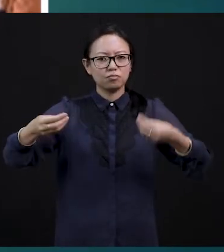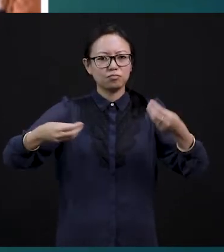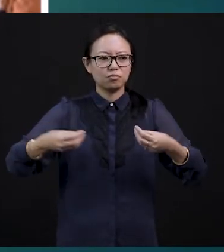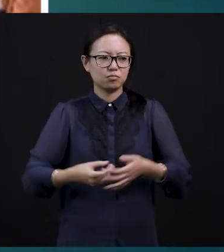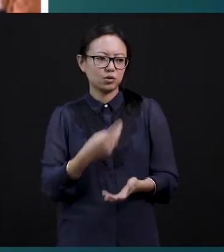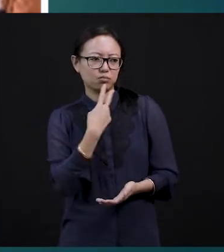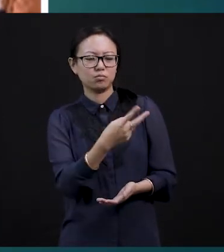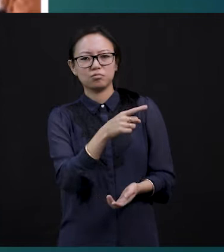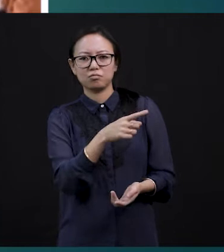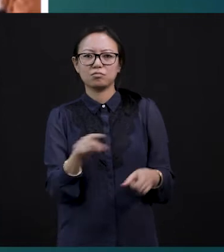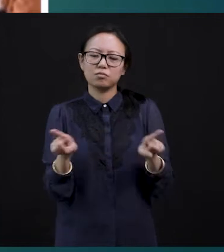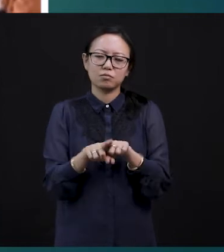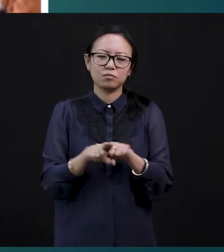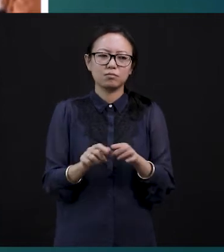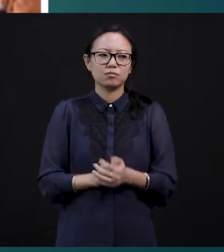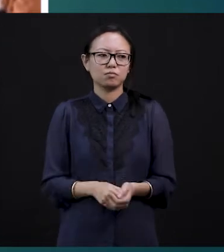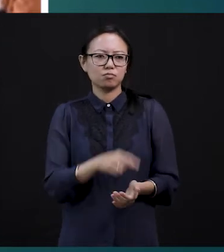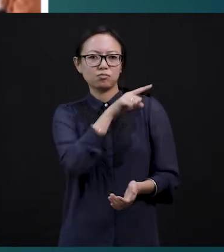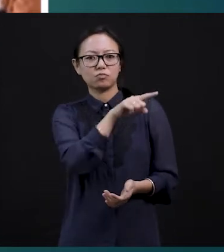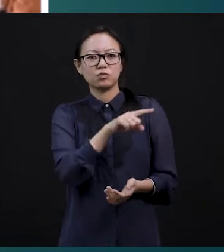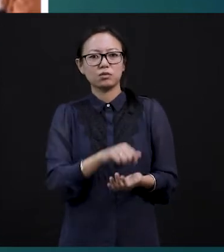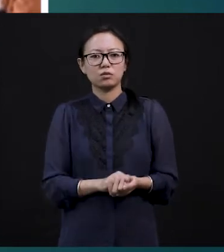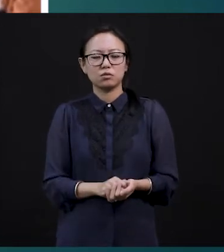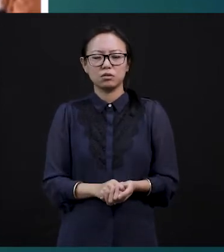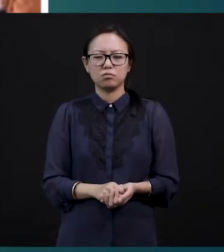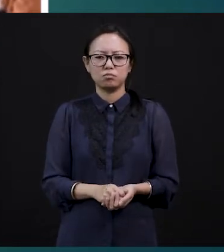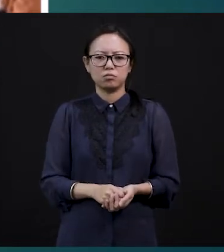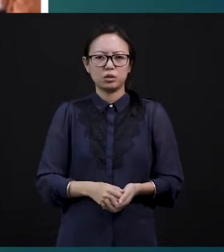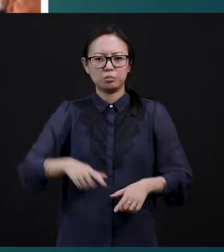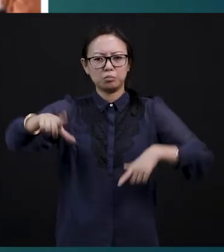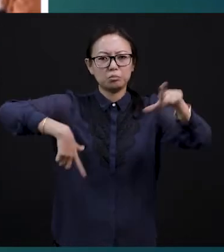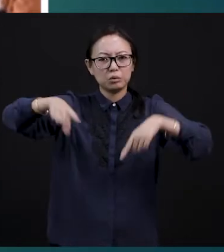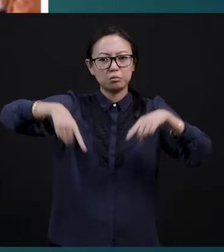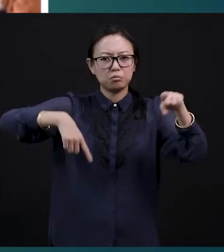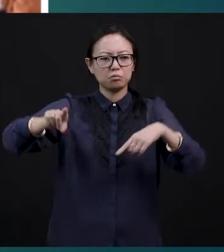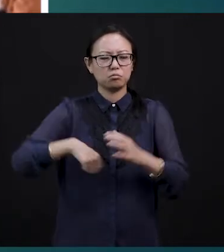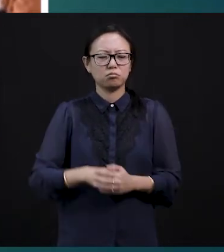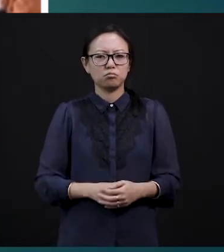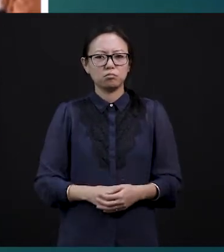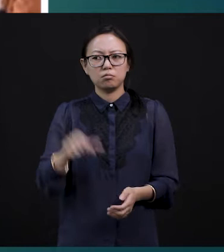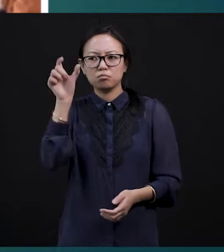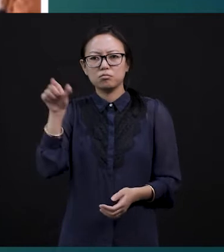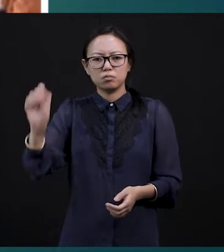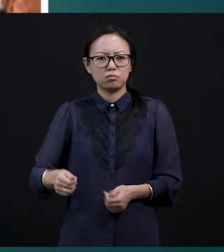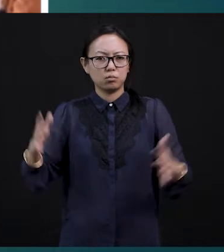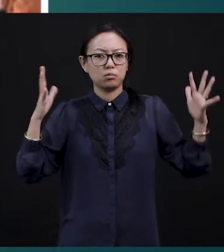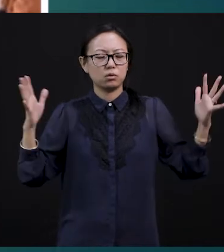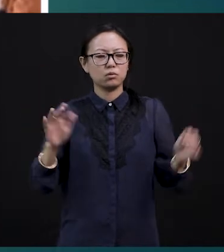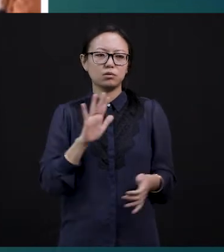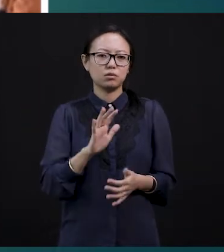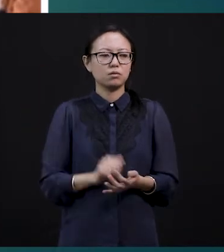a busy market scene that you see up on the screen. So please take out your chapter number 16 and